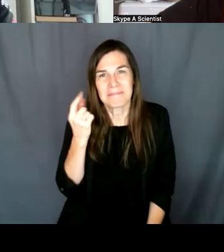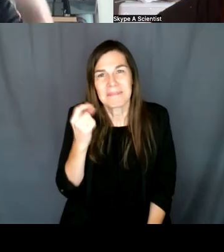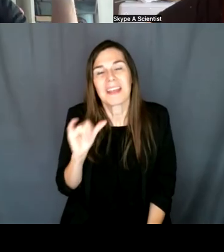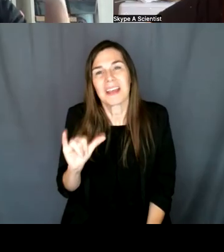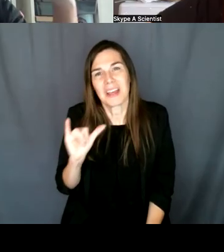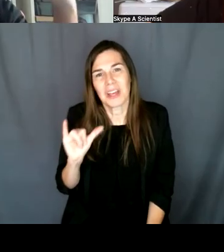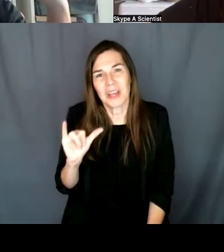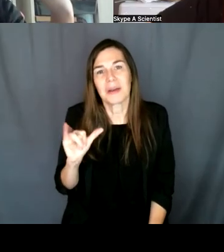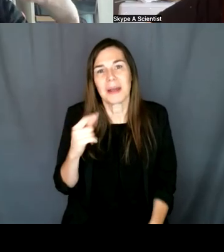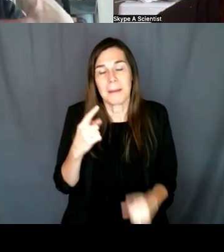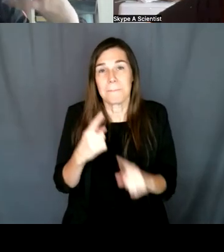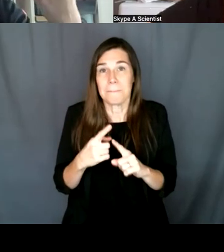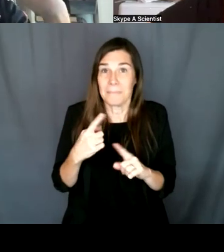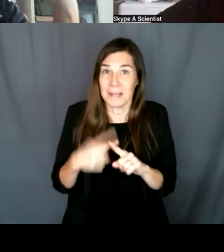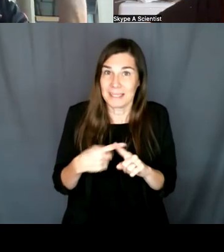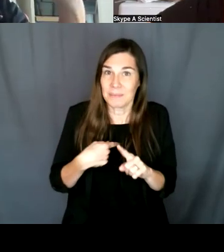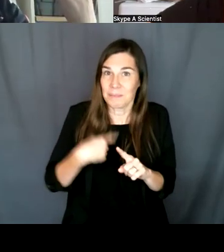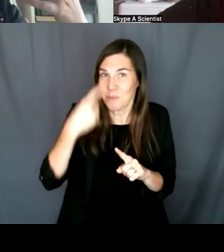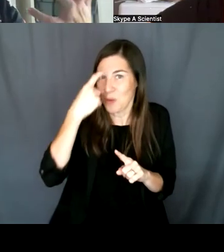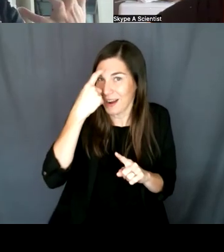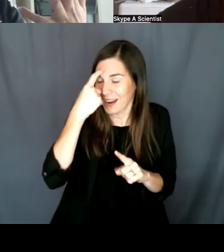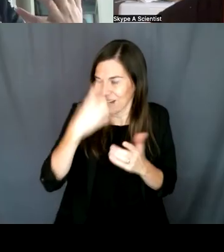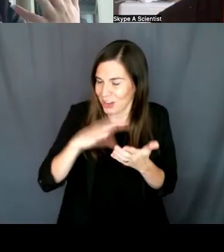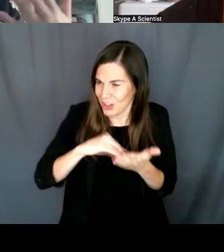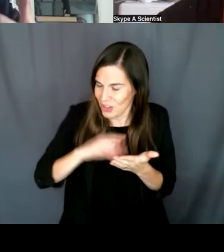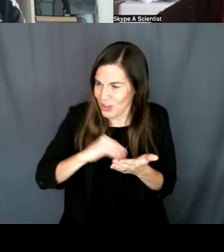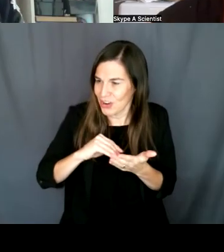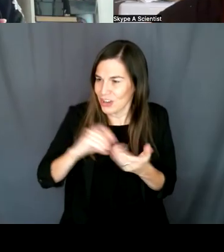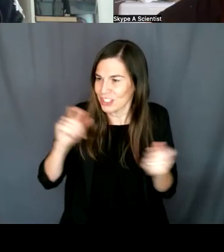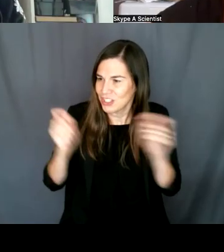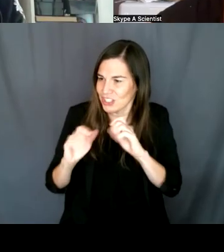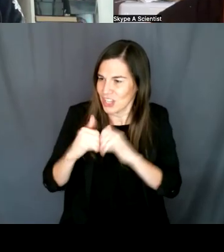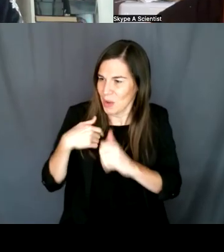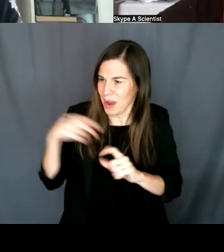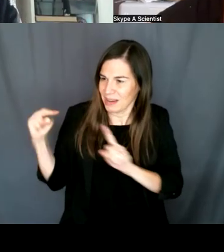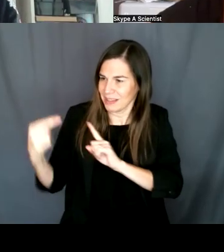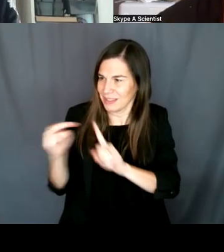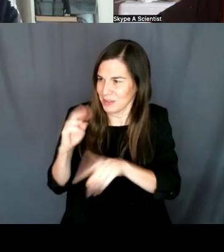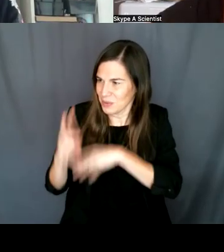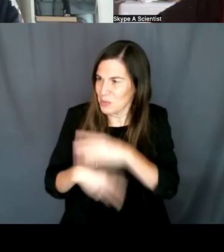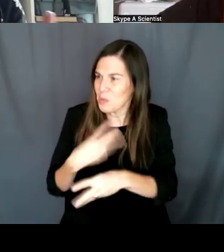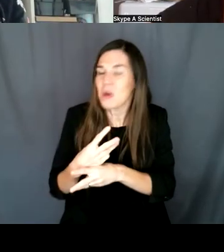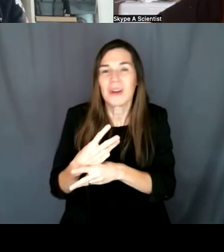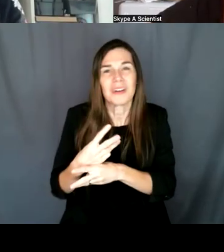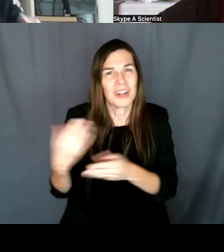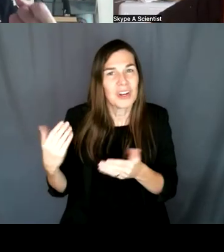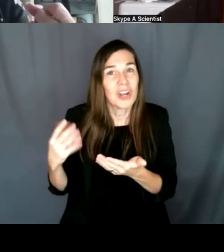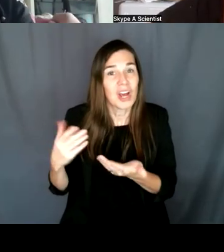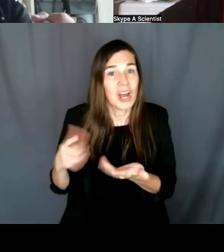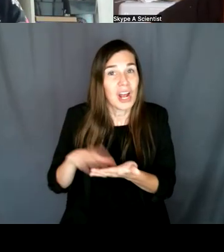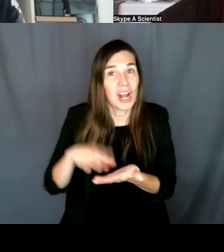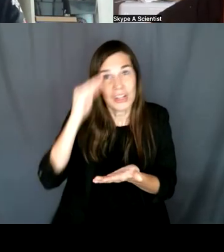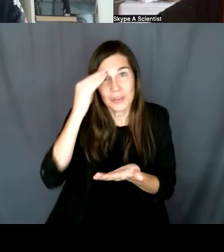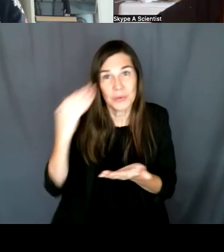ways and to stretch my brain and to stretch the way that I saw the world. Every time I learned something new, it was difficult in a really